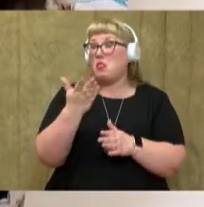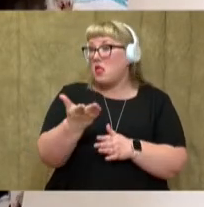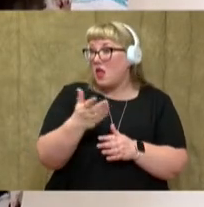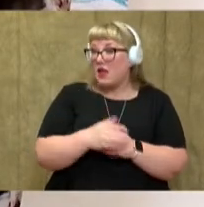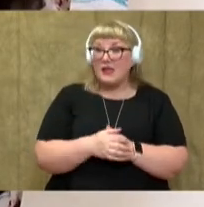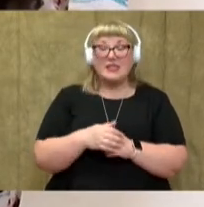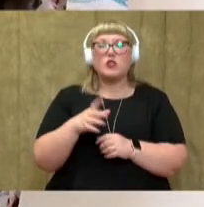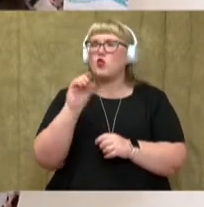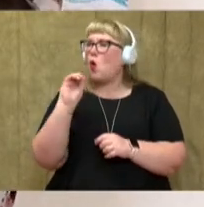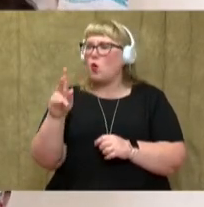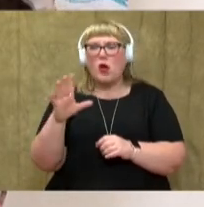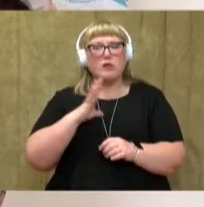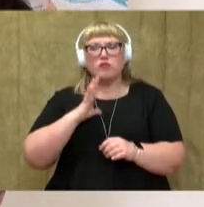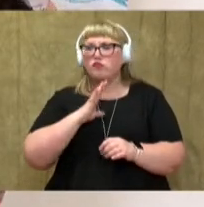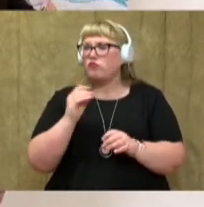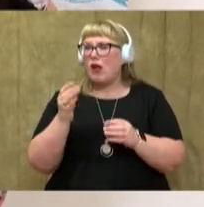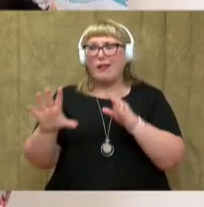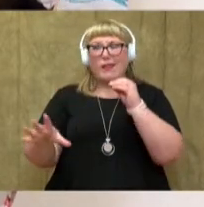there's extra.